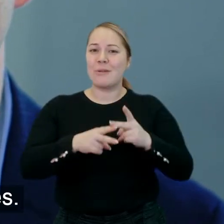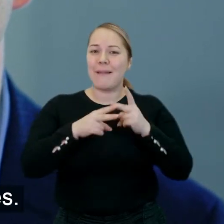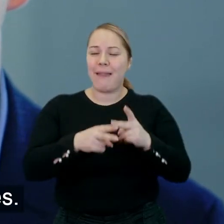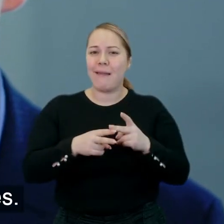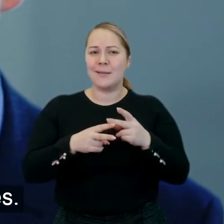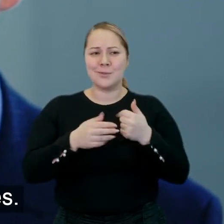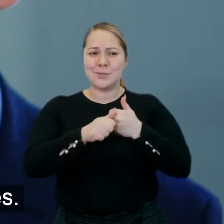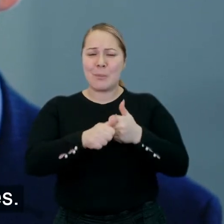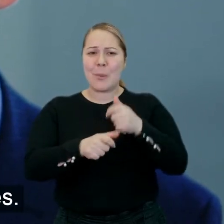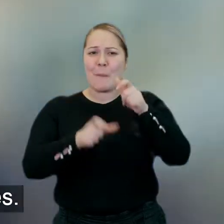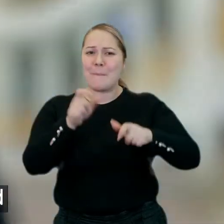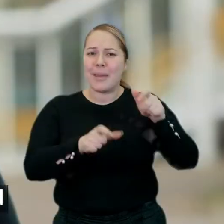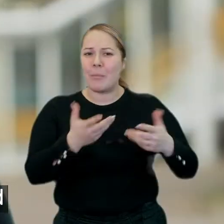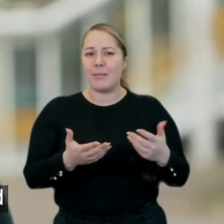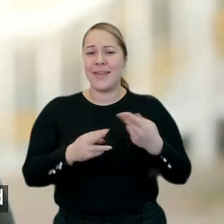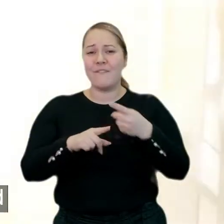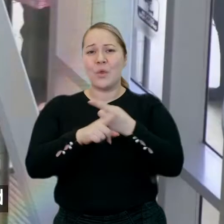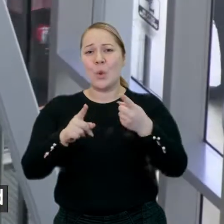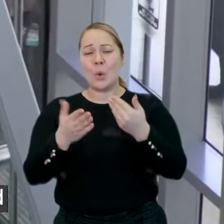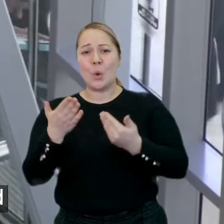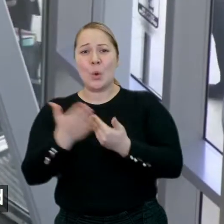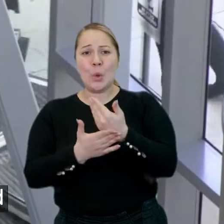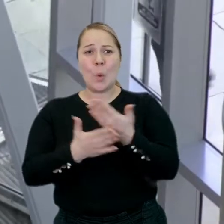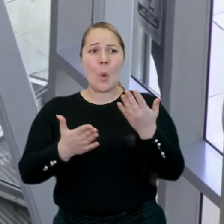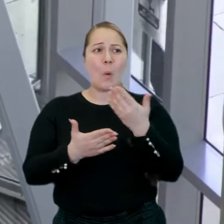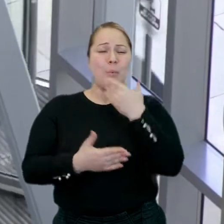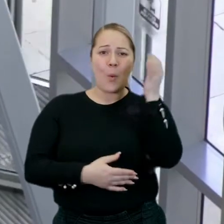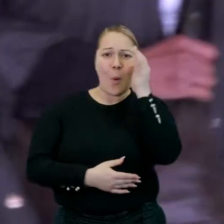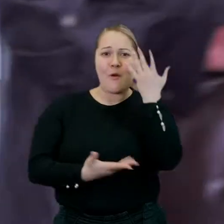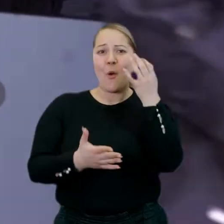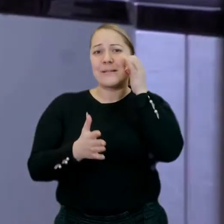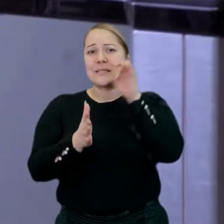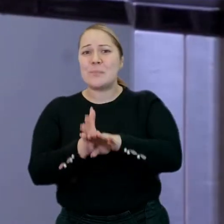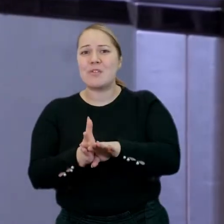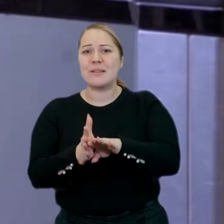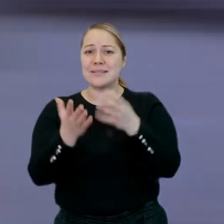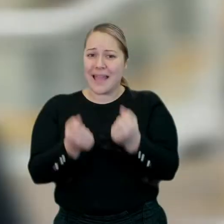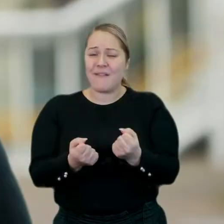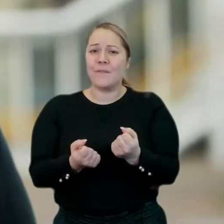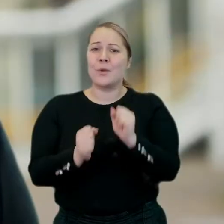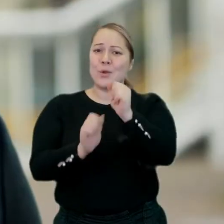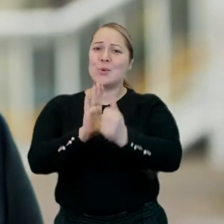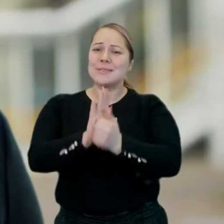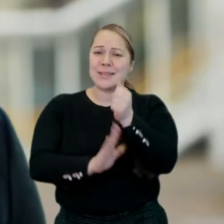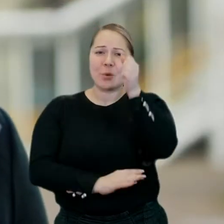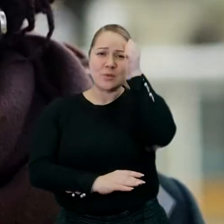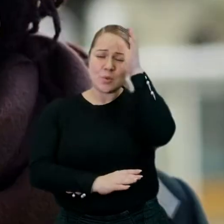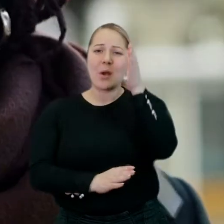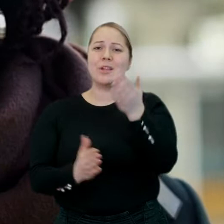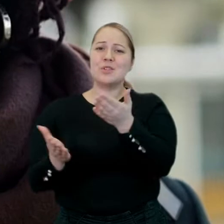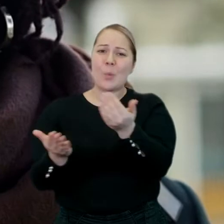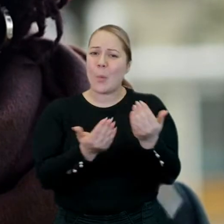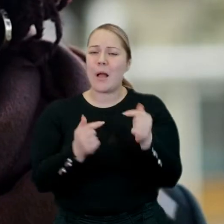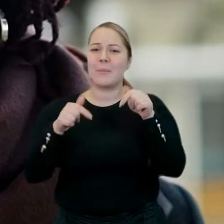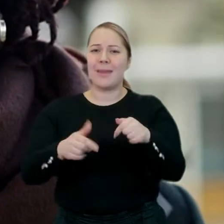make that difference to people's lives. Whether or not you're newly qualified or experienced practitioner, your skills, your knowledge, it's